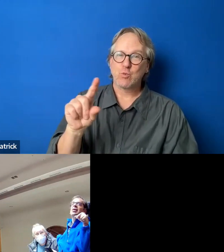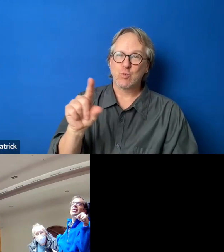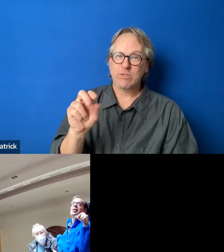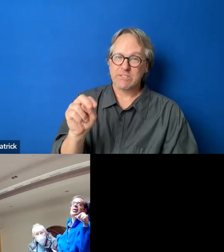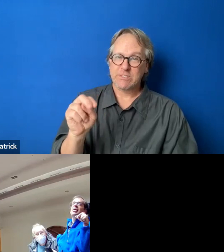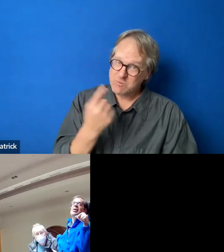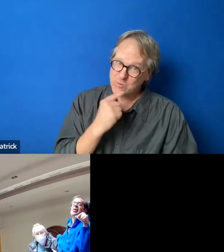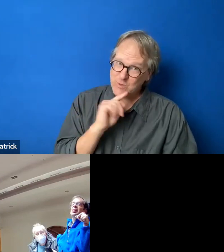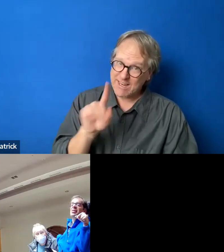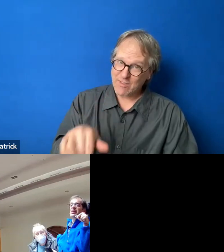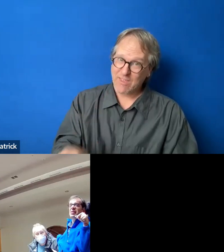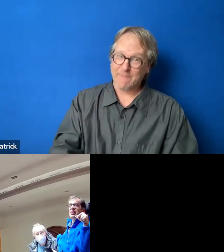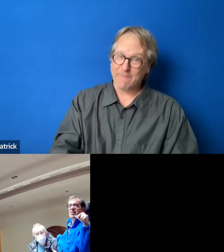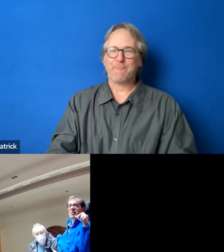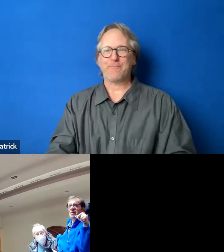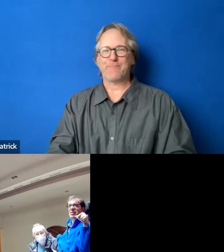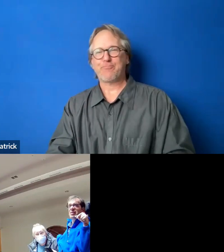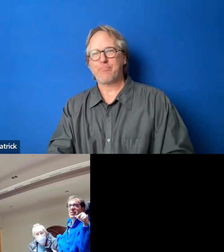Sure.